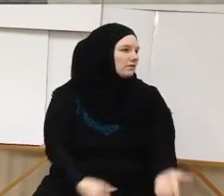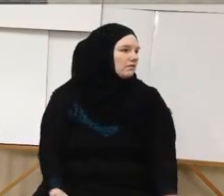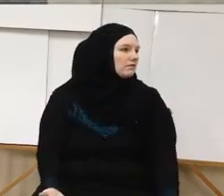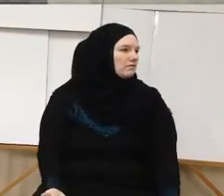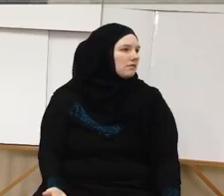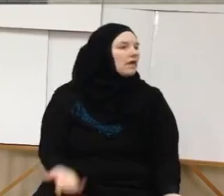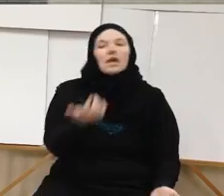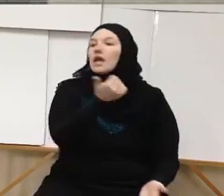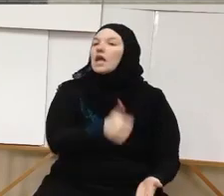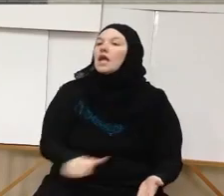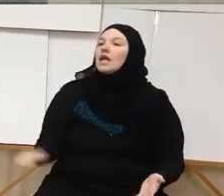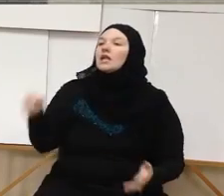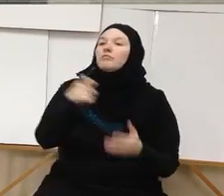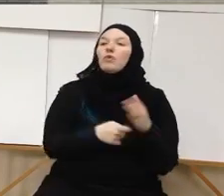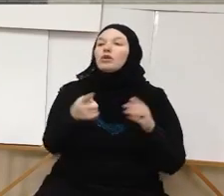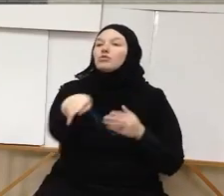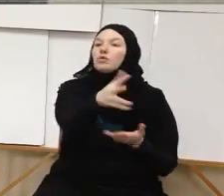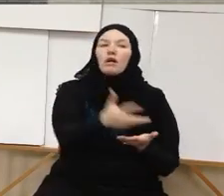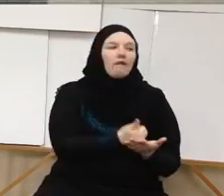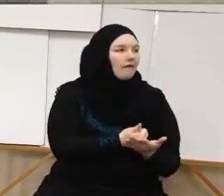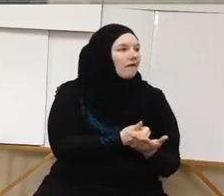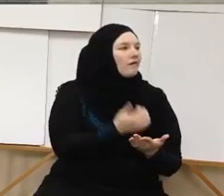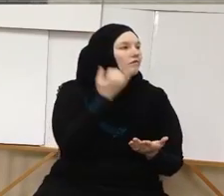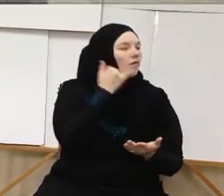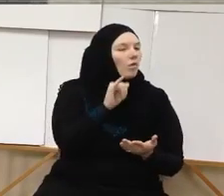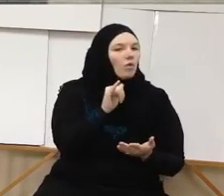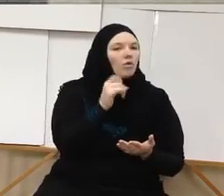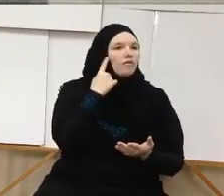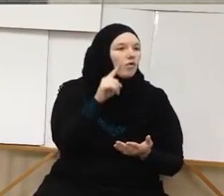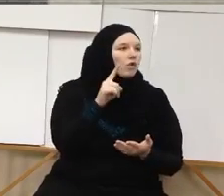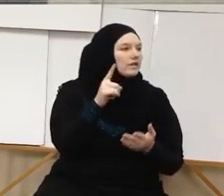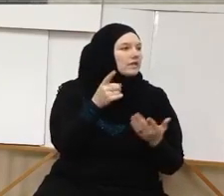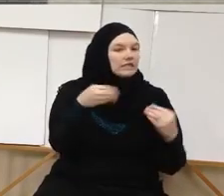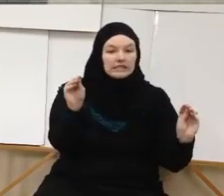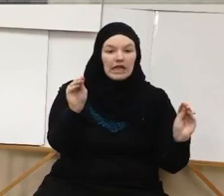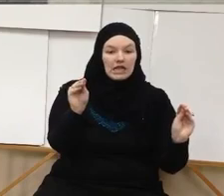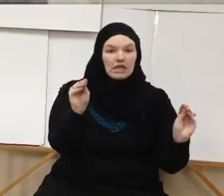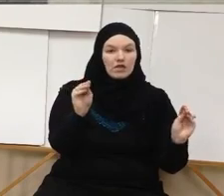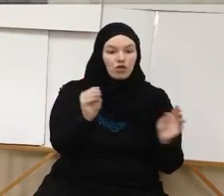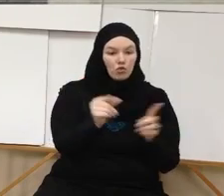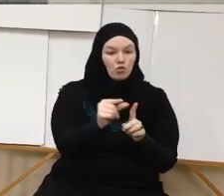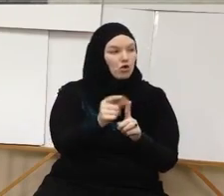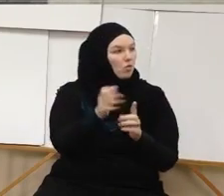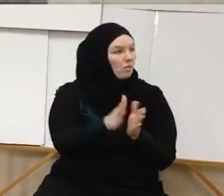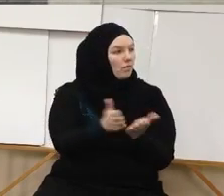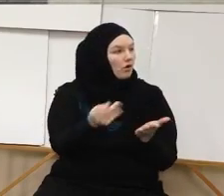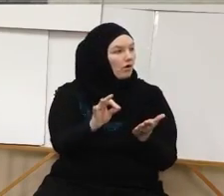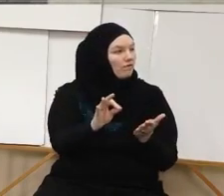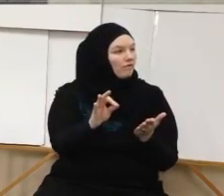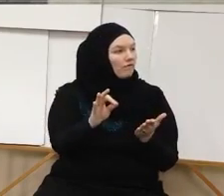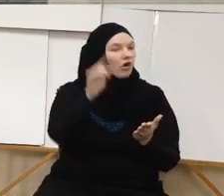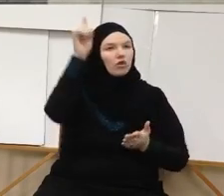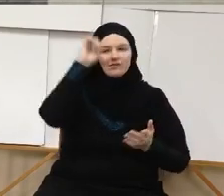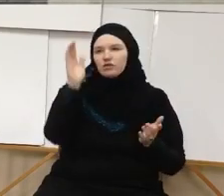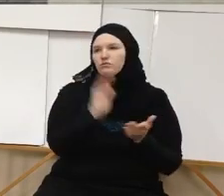And any price you collect for selling the ayat of Allah is a small price.